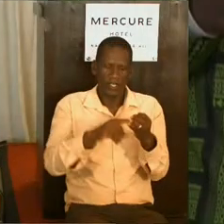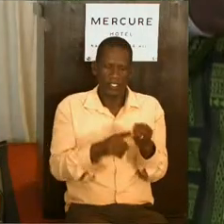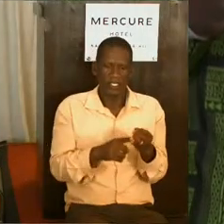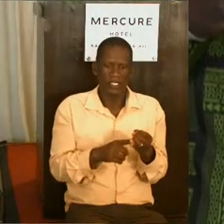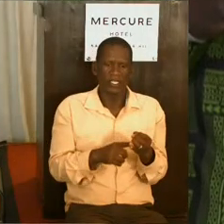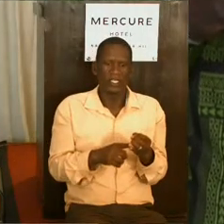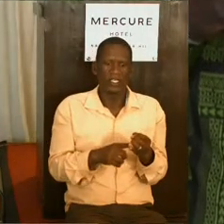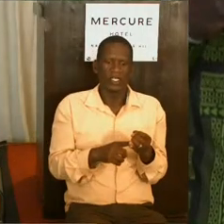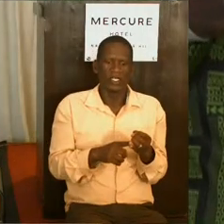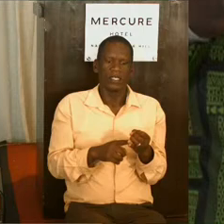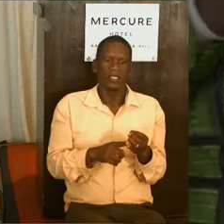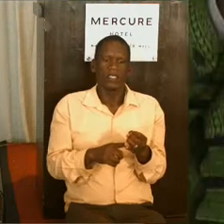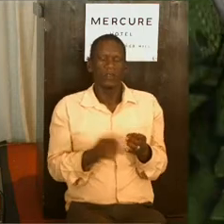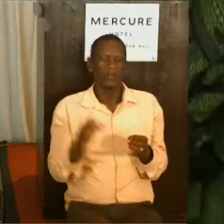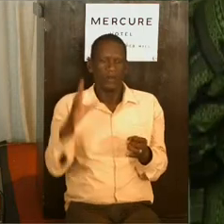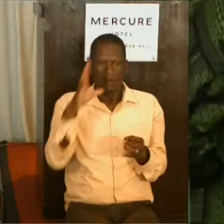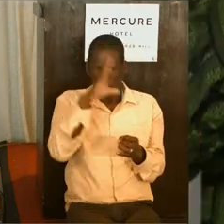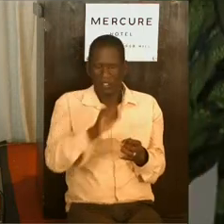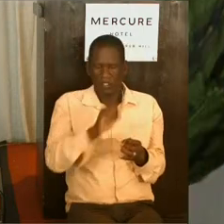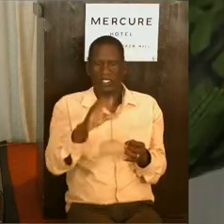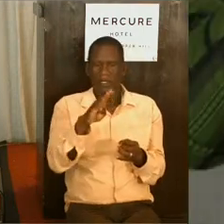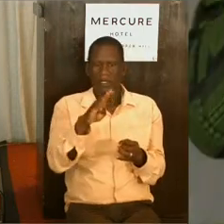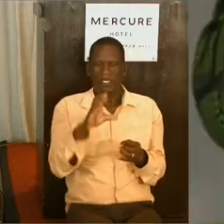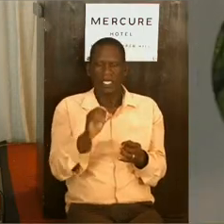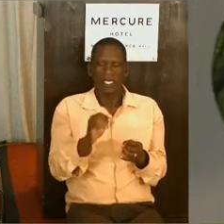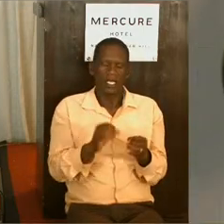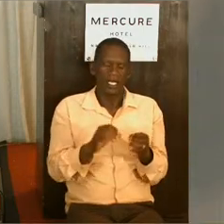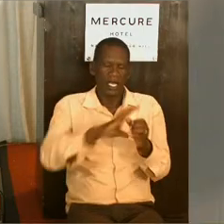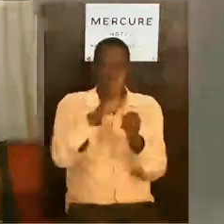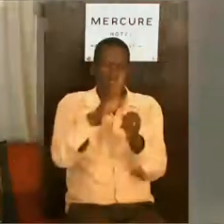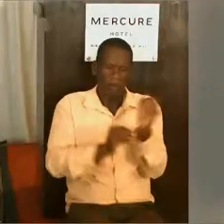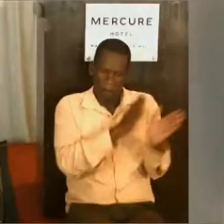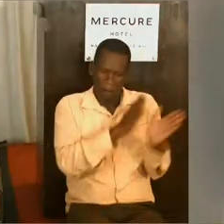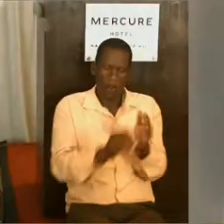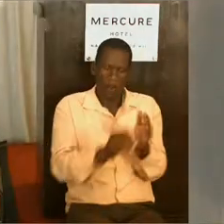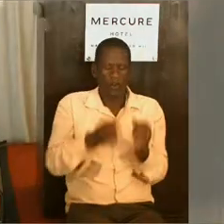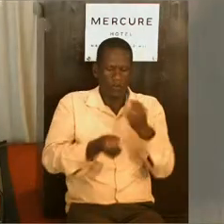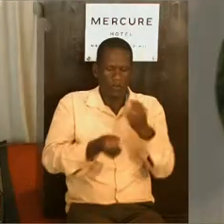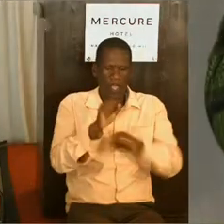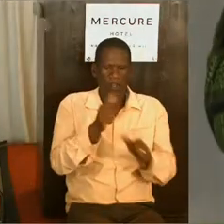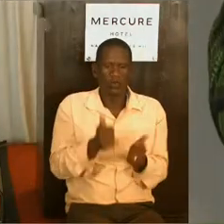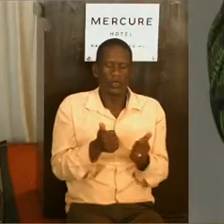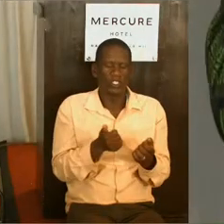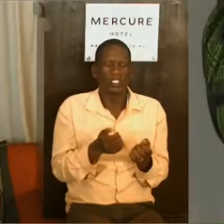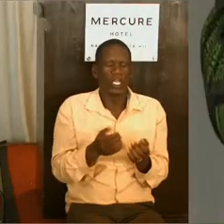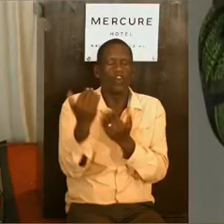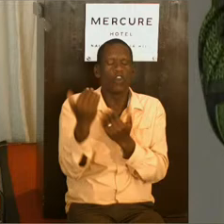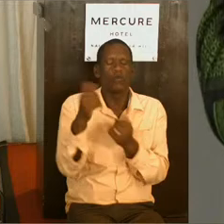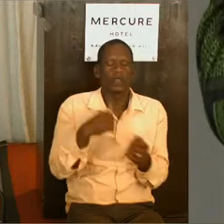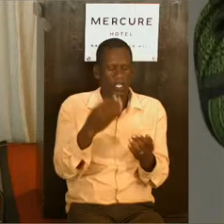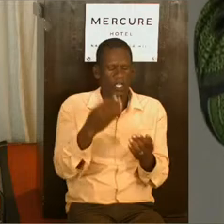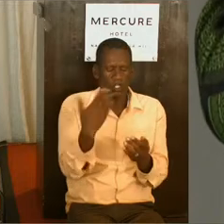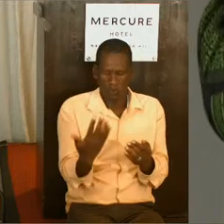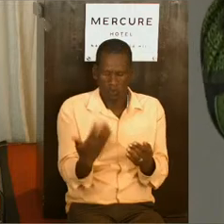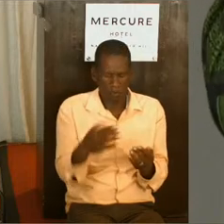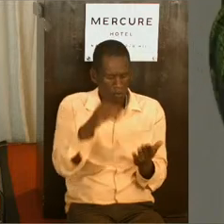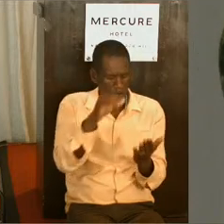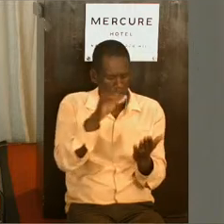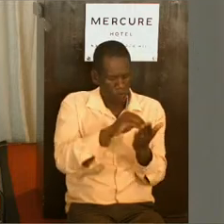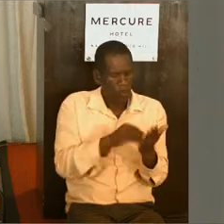critical condition of values are missing from the CBC curriculum design and I think one of the actions that I hope we can document